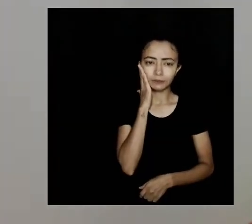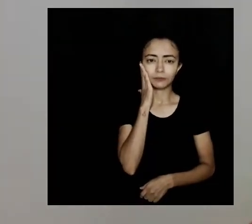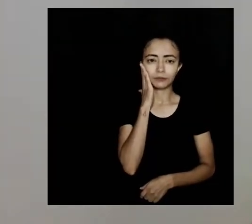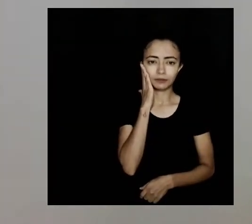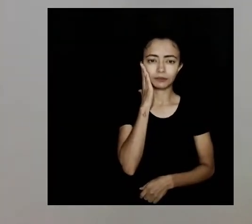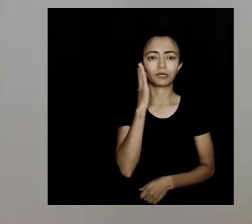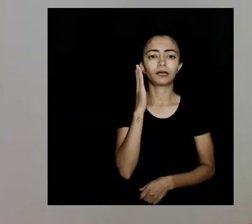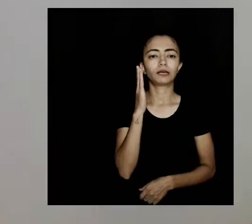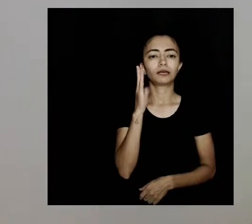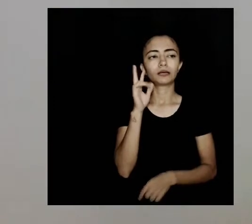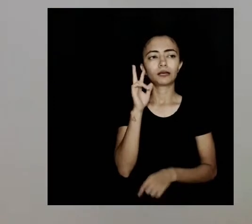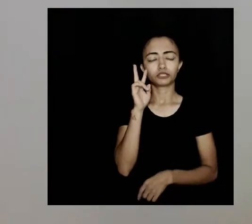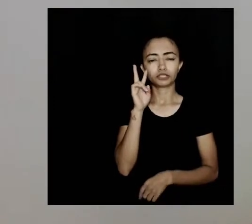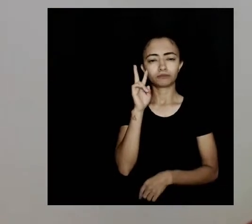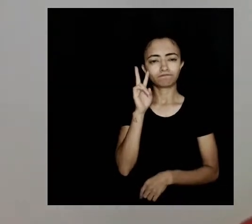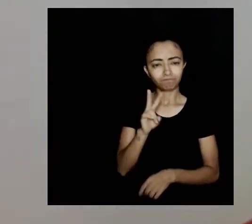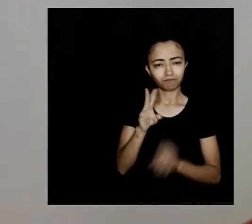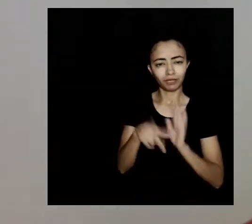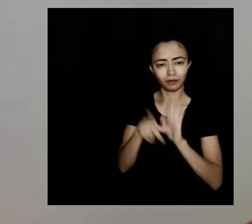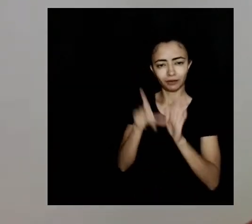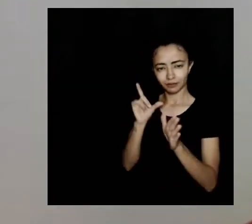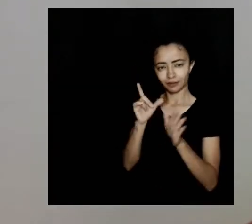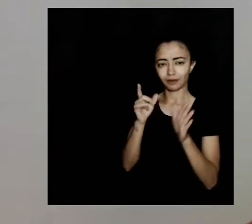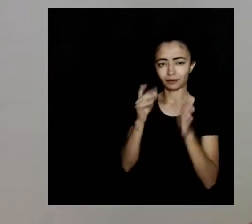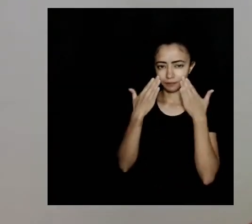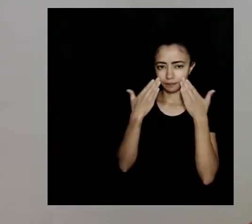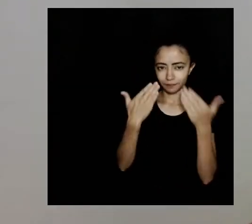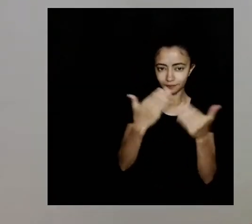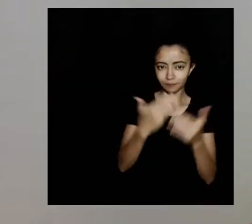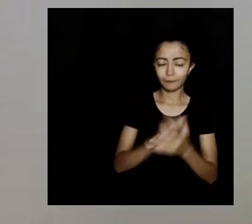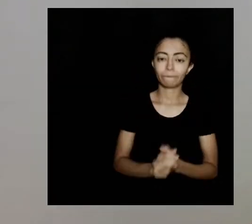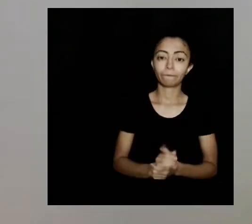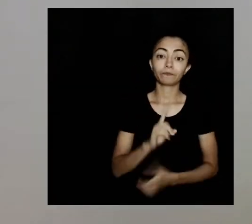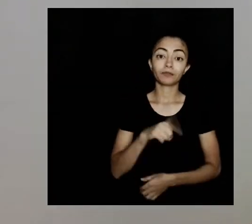and we've seen in the previous interventions,